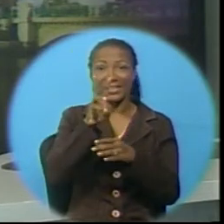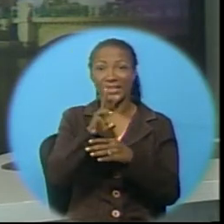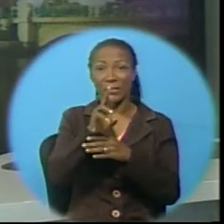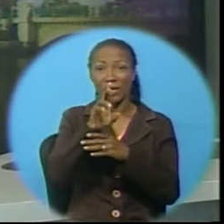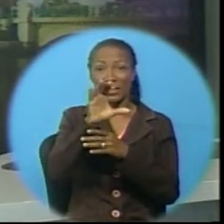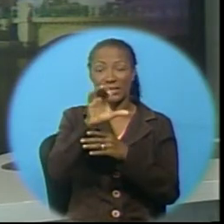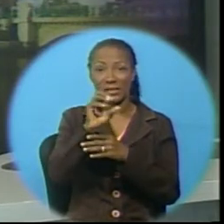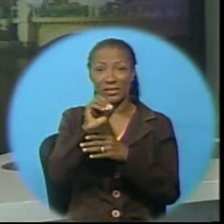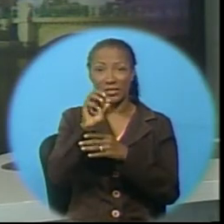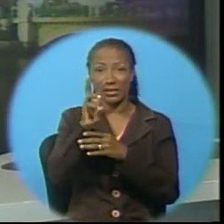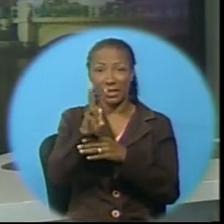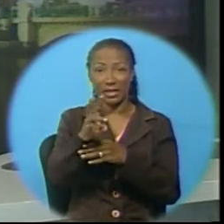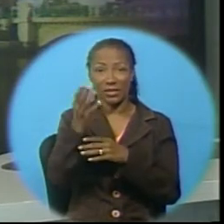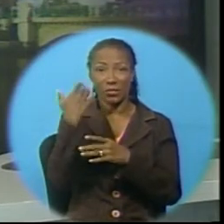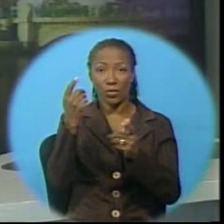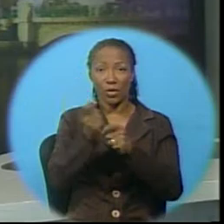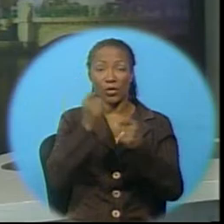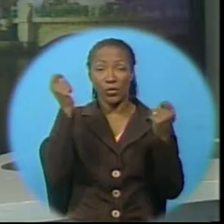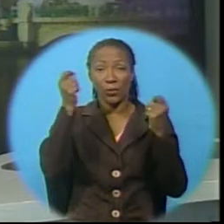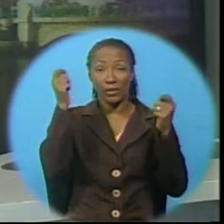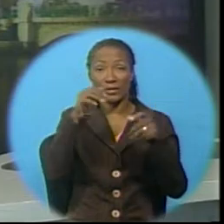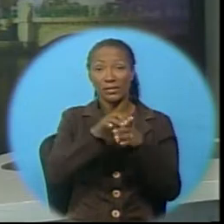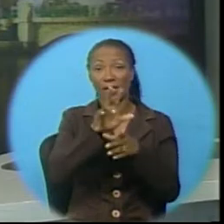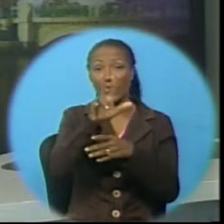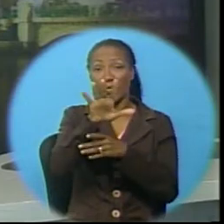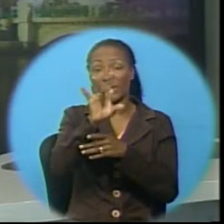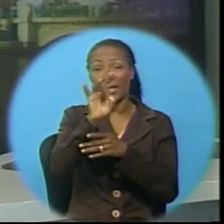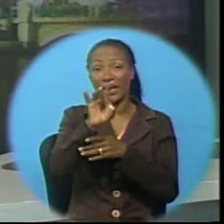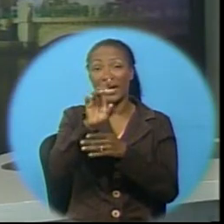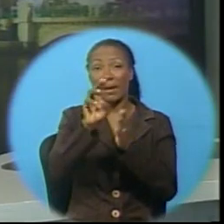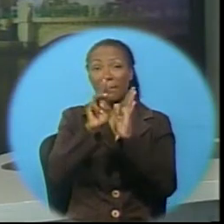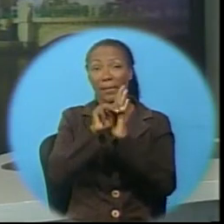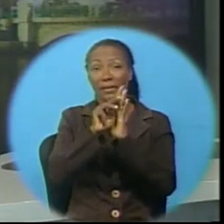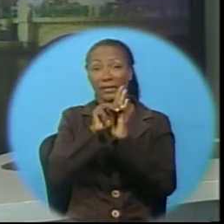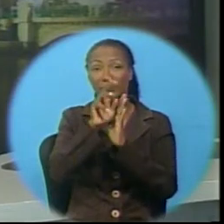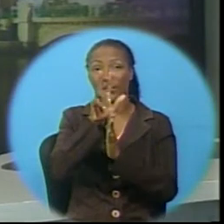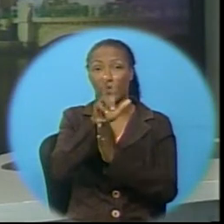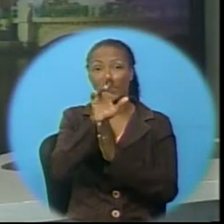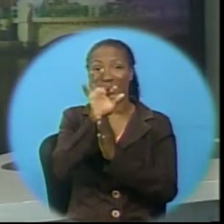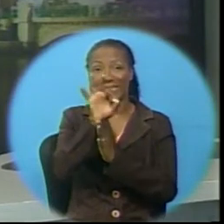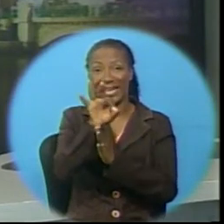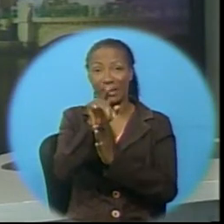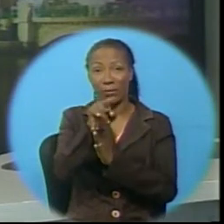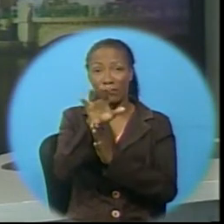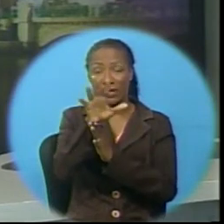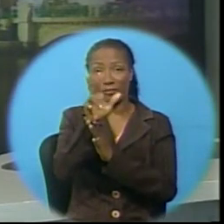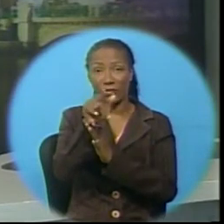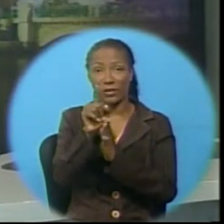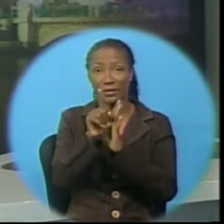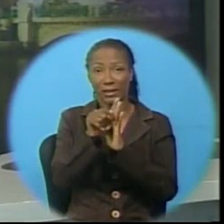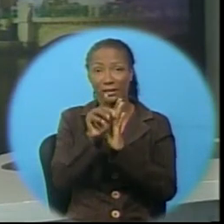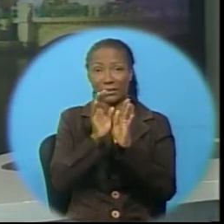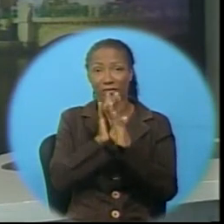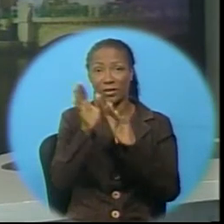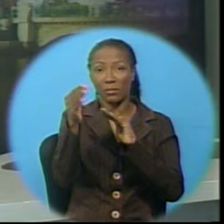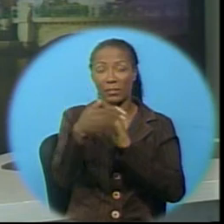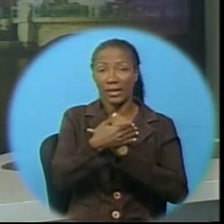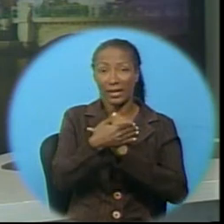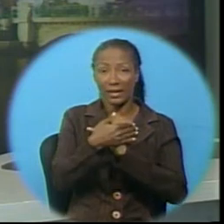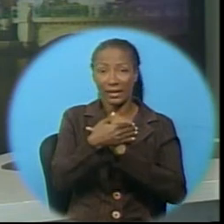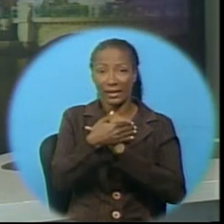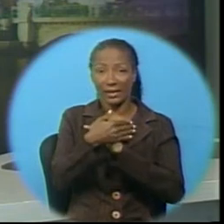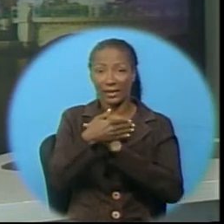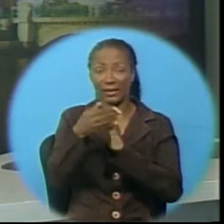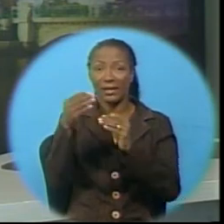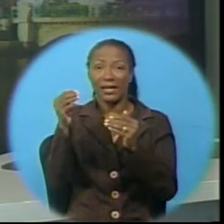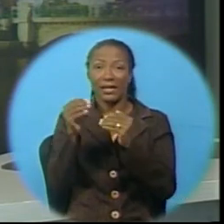winners in a time of 38 minutes, 39.53 seconds. The Jamaican pair won by just under 1 minute, heading home ahead of